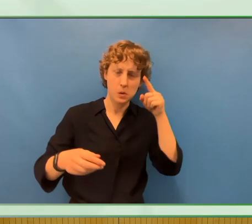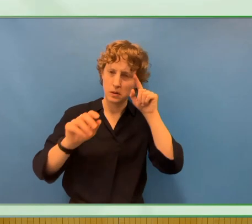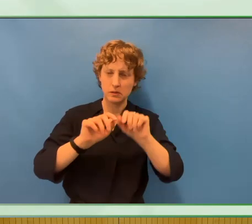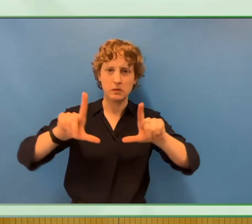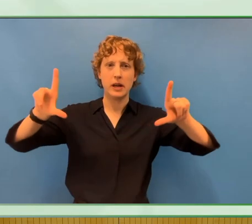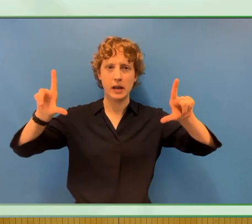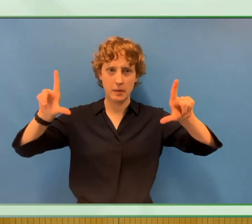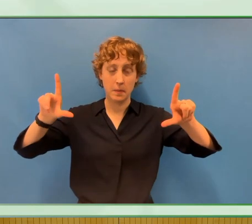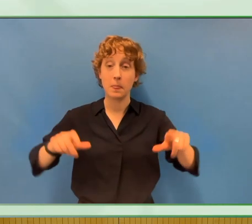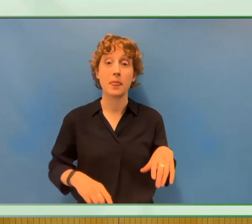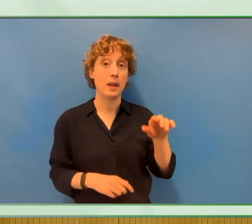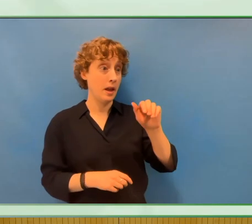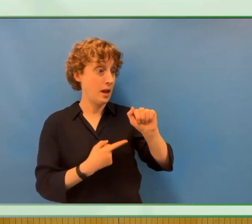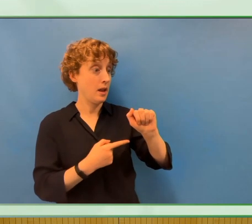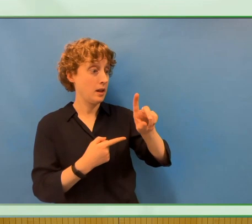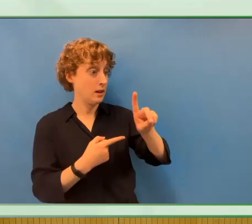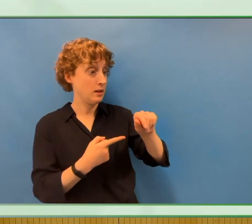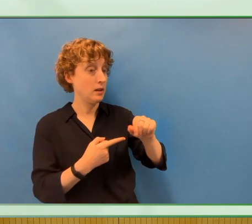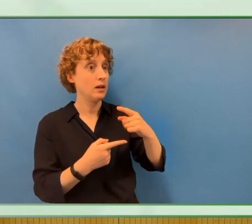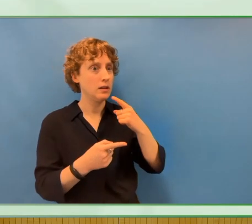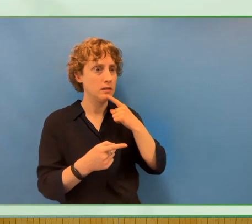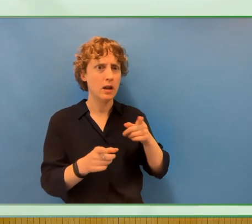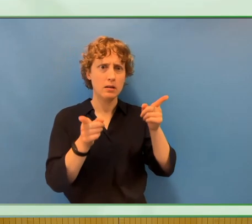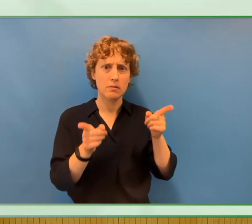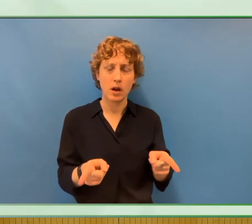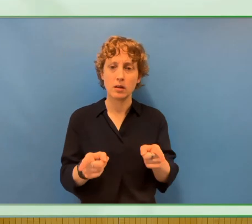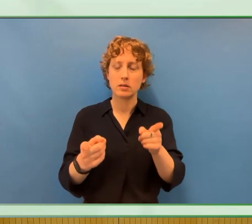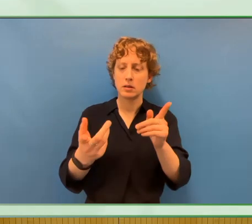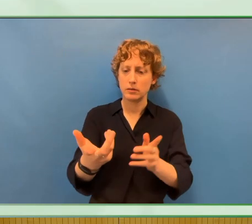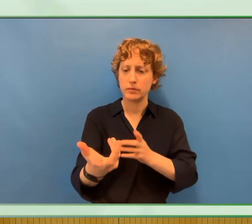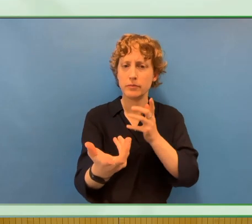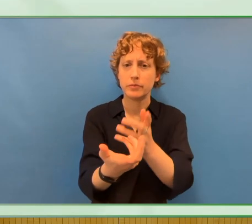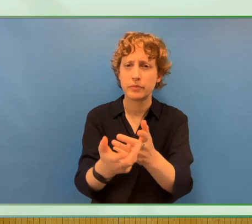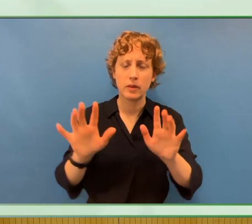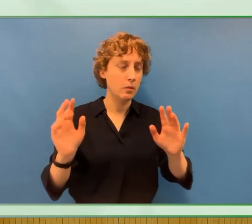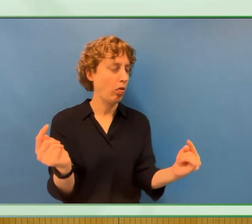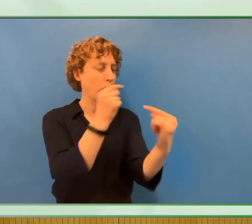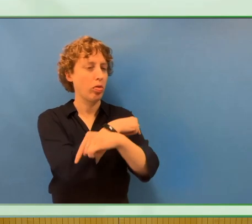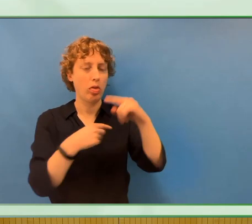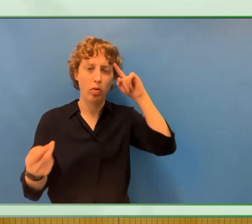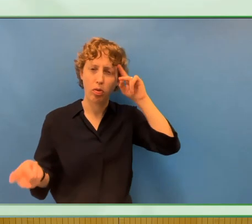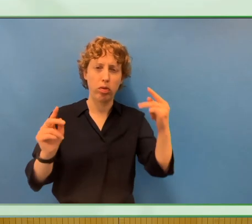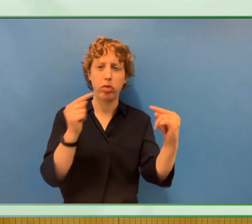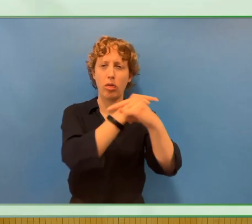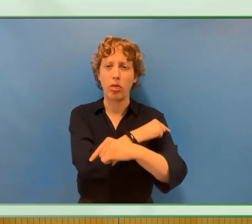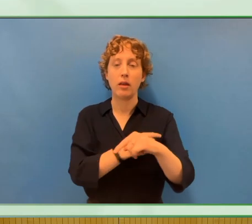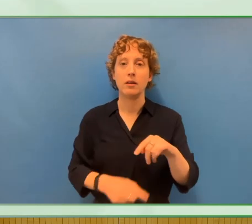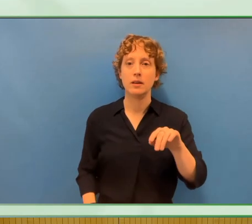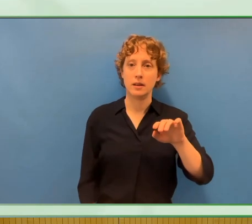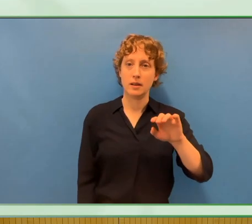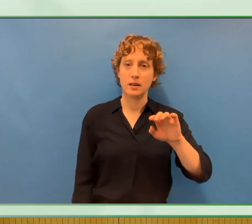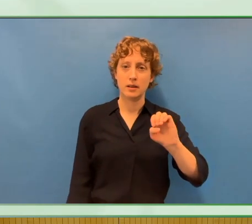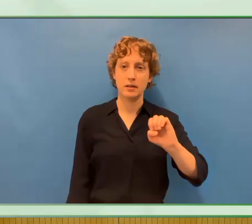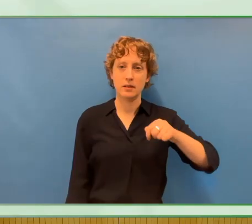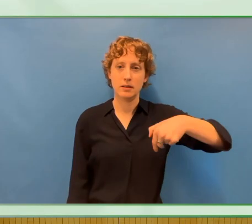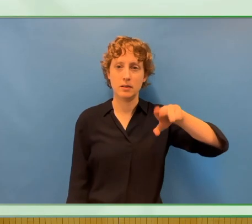the CRPD said so. And that's what's being taught as equity. But it's not. Equity, I asked an American, I'm Canadian, by the way, did I mention